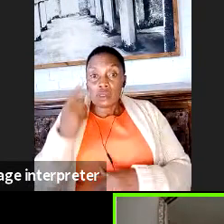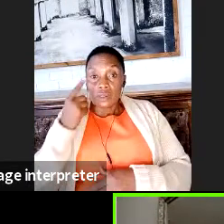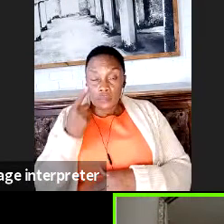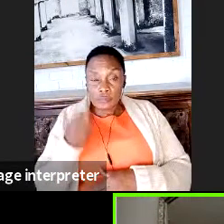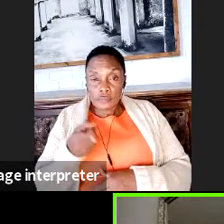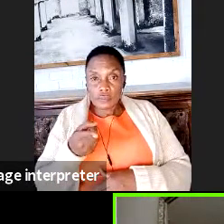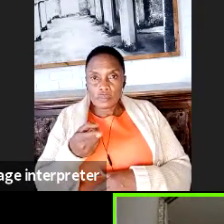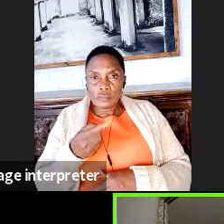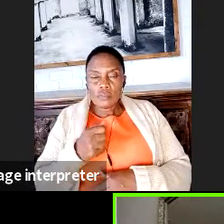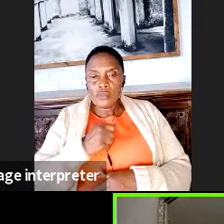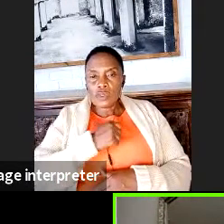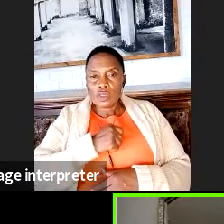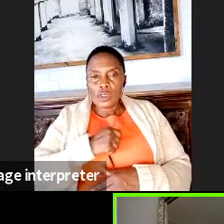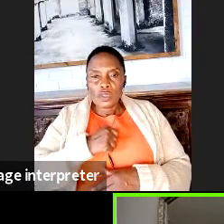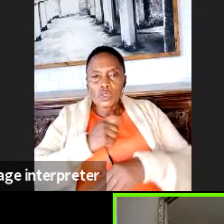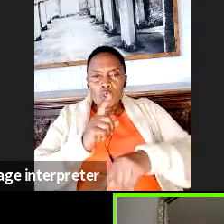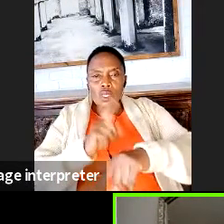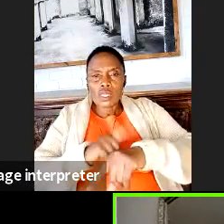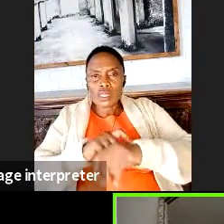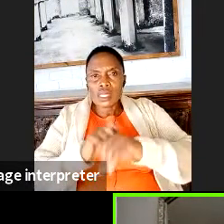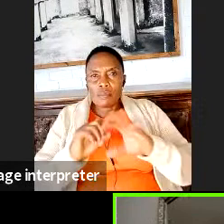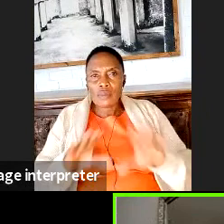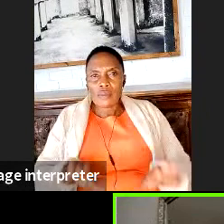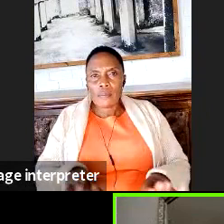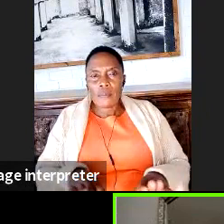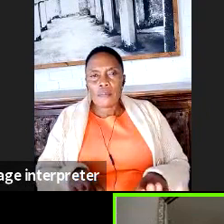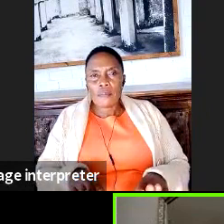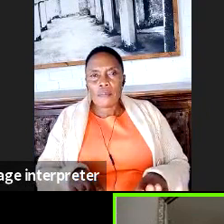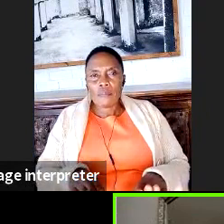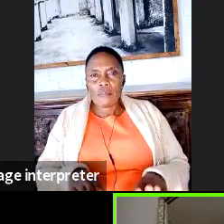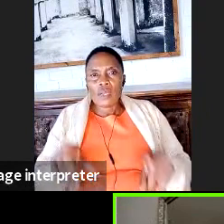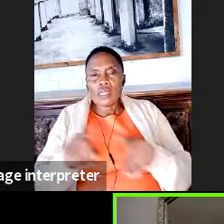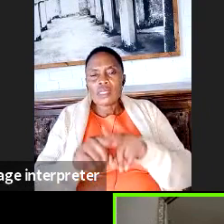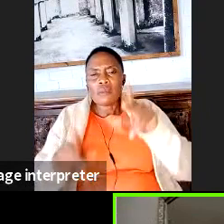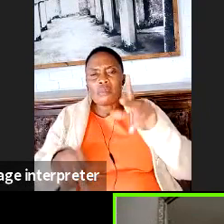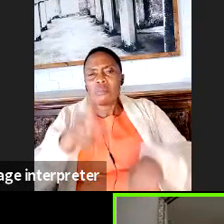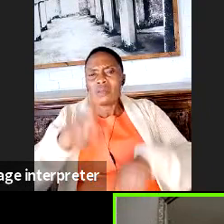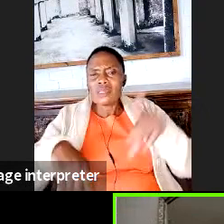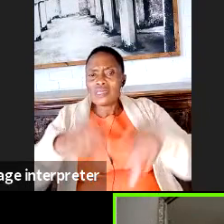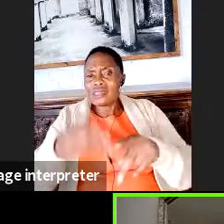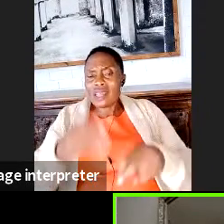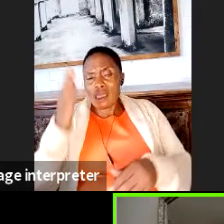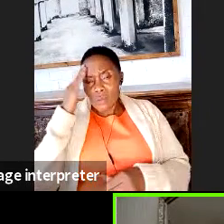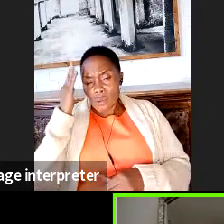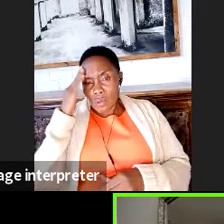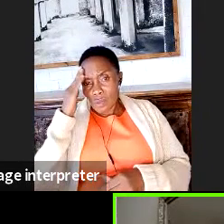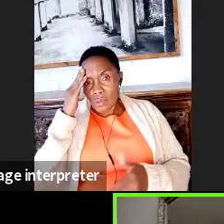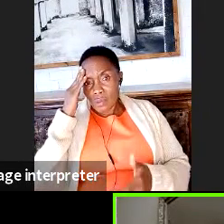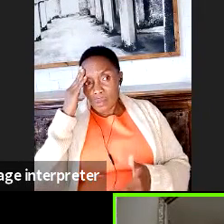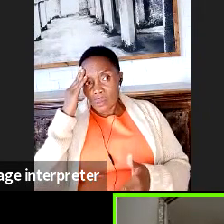sorry, I know the time is up, is that even politicians, even these